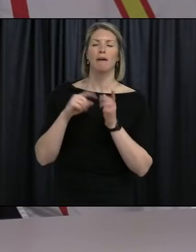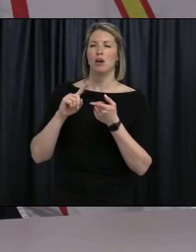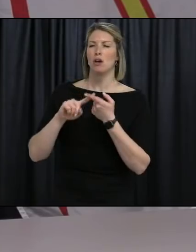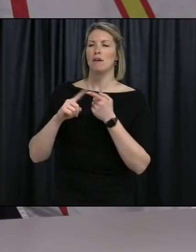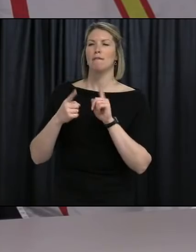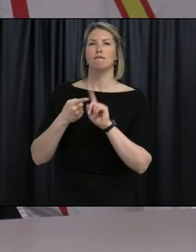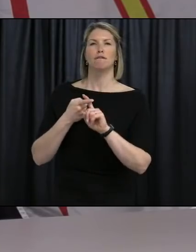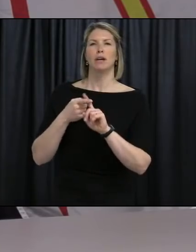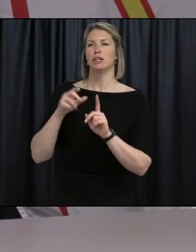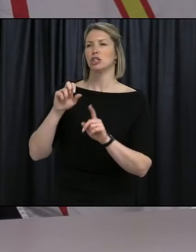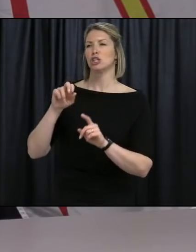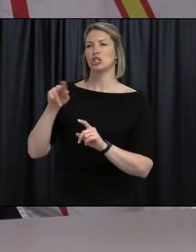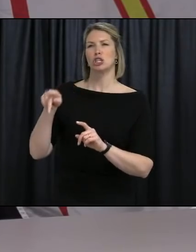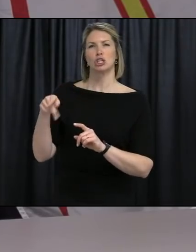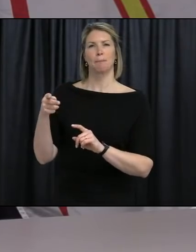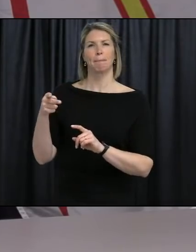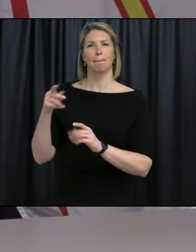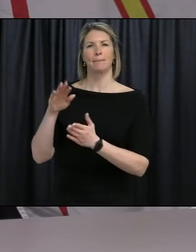to